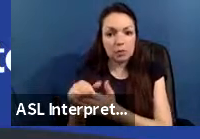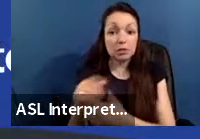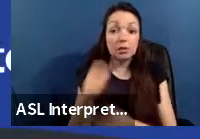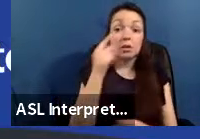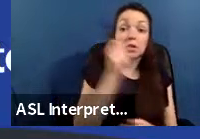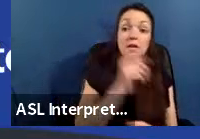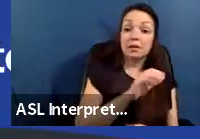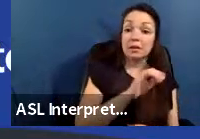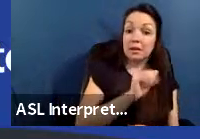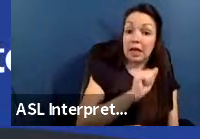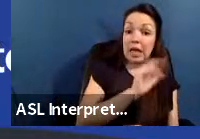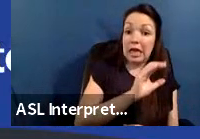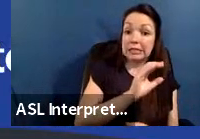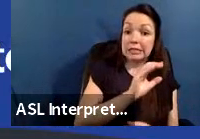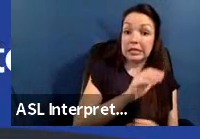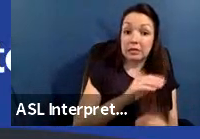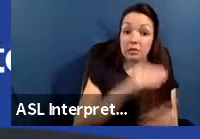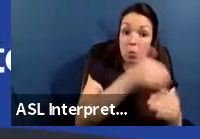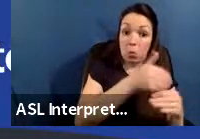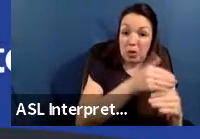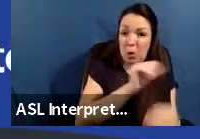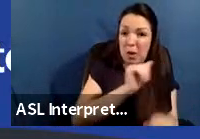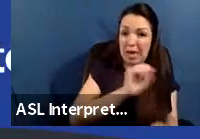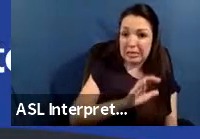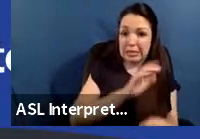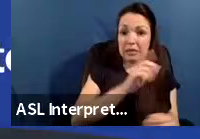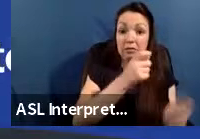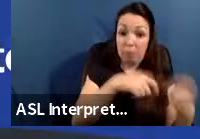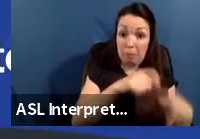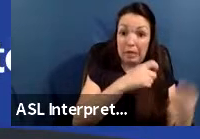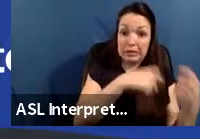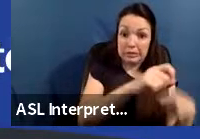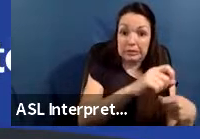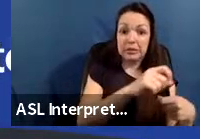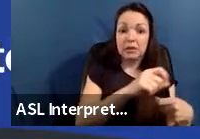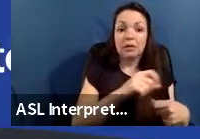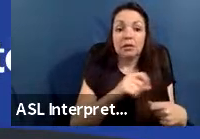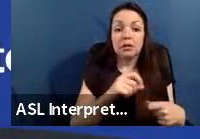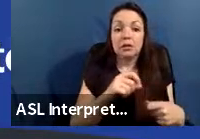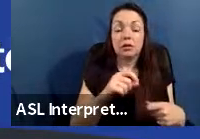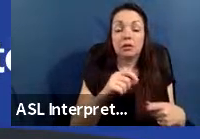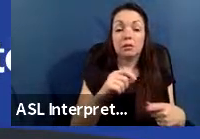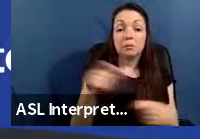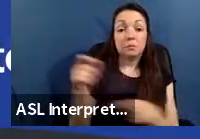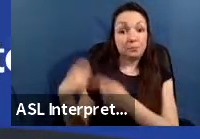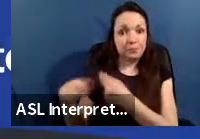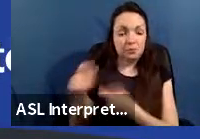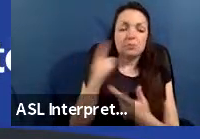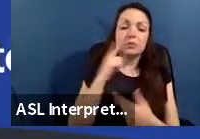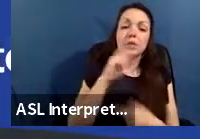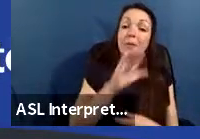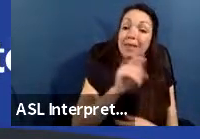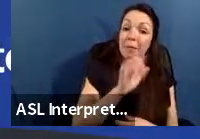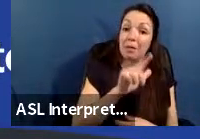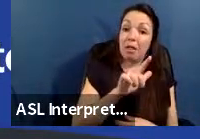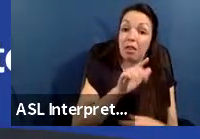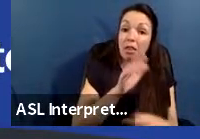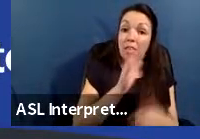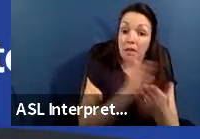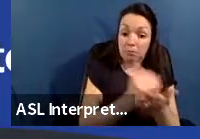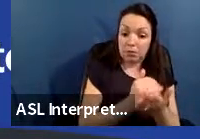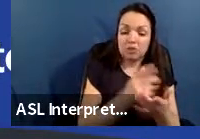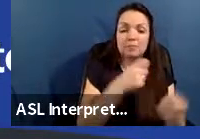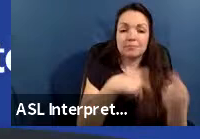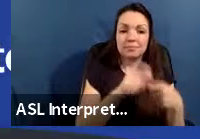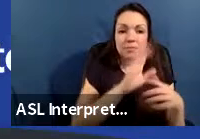units and making all necessary repairs or replacements as required. Whereas the capital department would be responsible for replacing or upgrading the